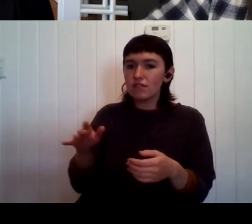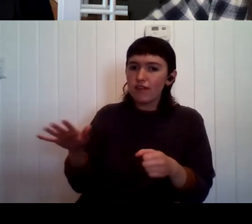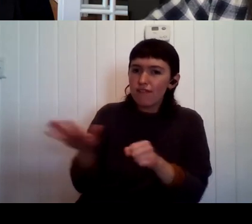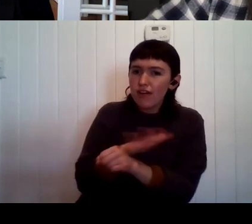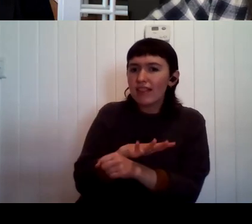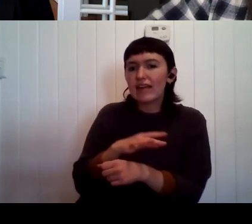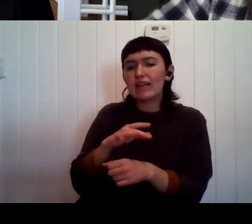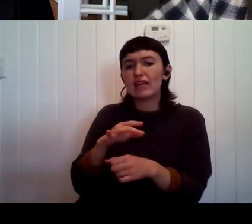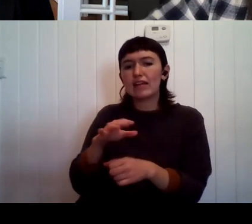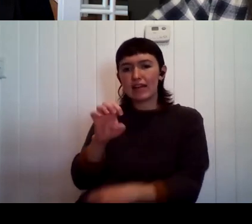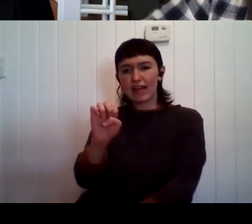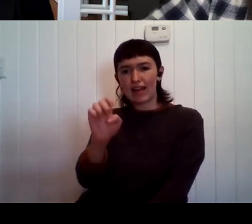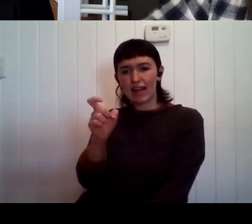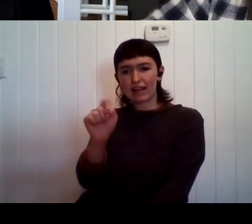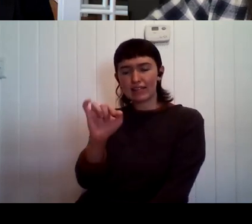Yeah.